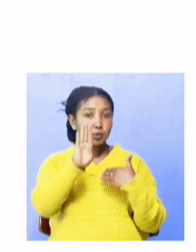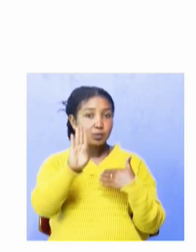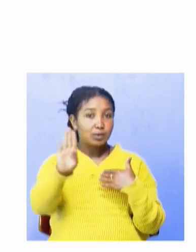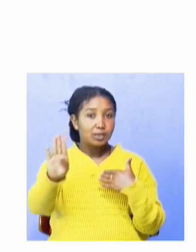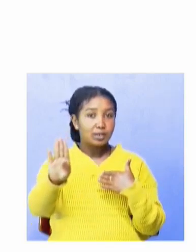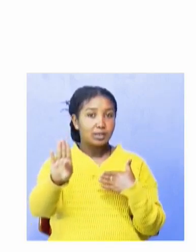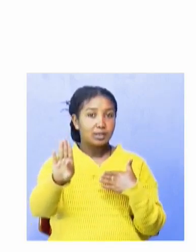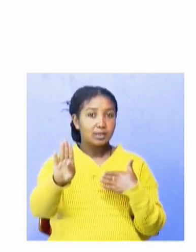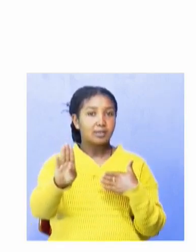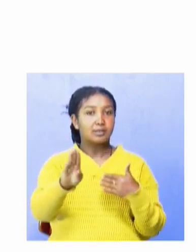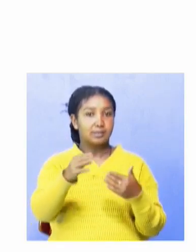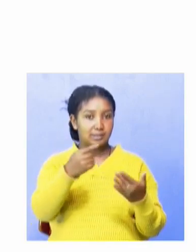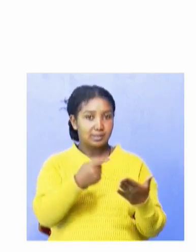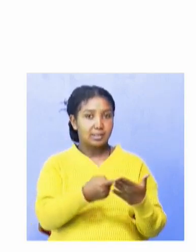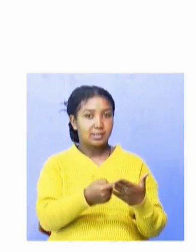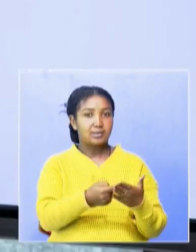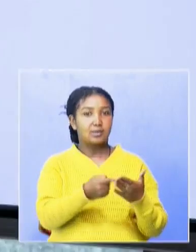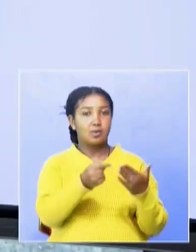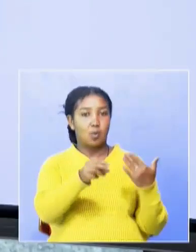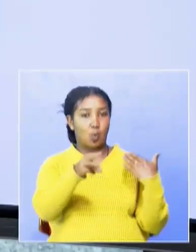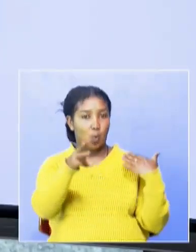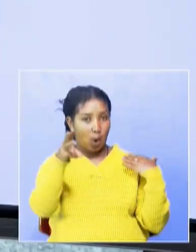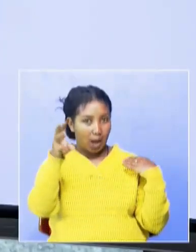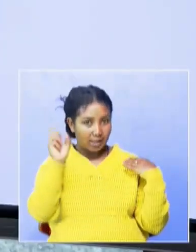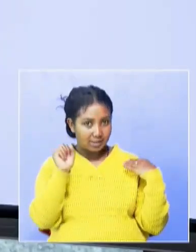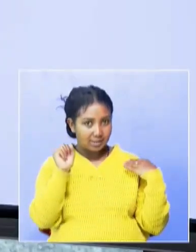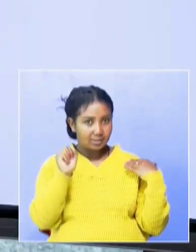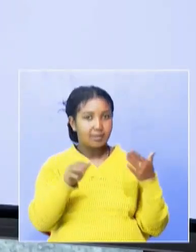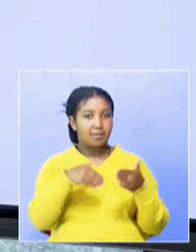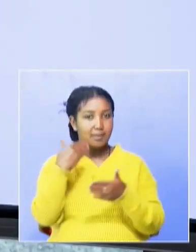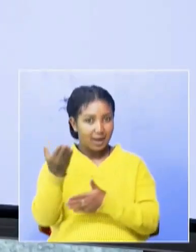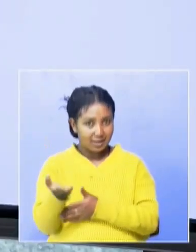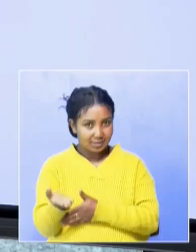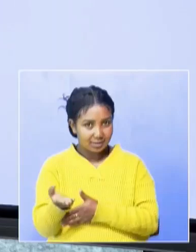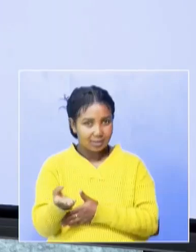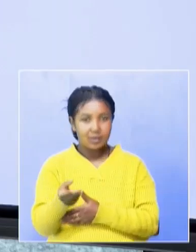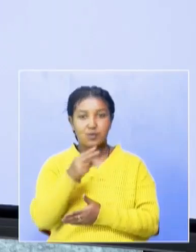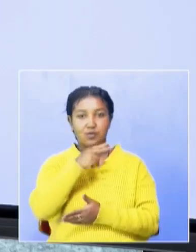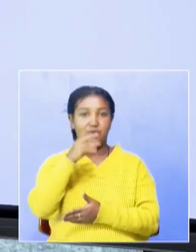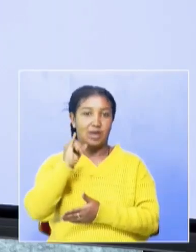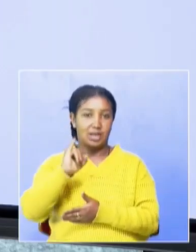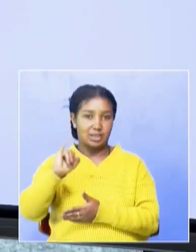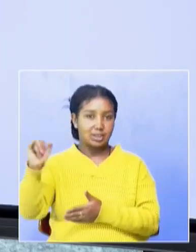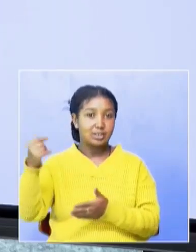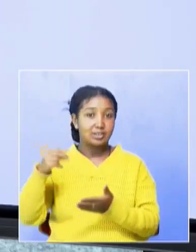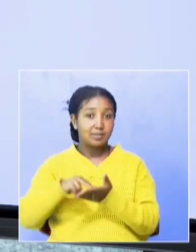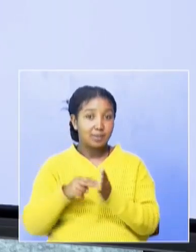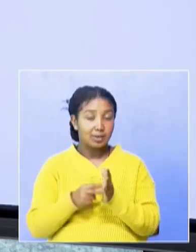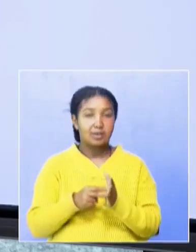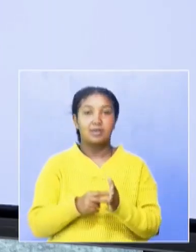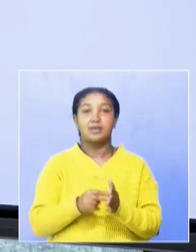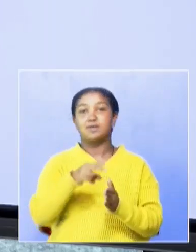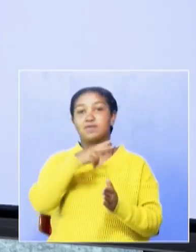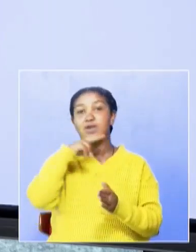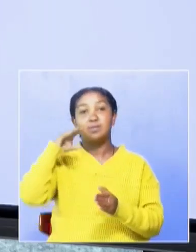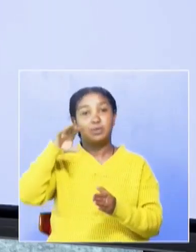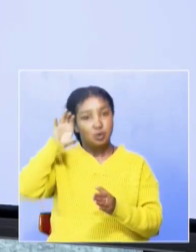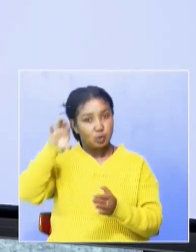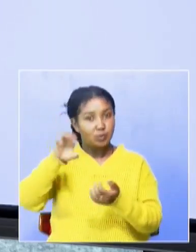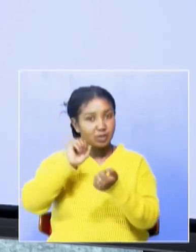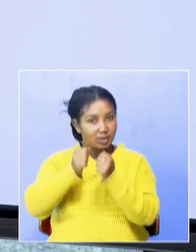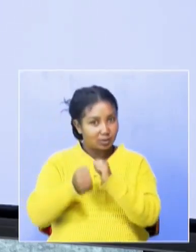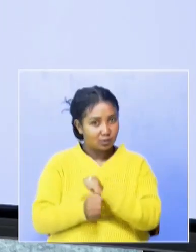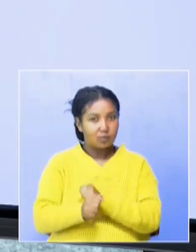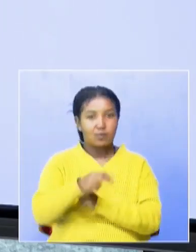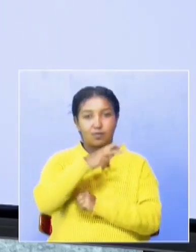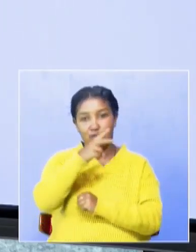here, then was plus verb ing. This means the verb should be changed into